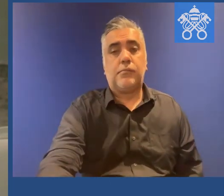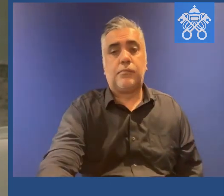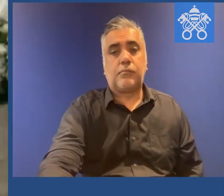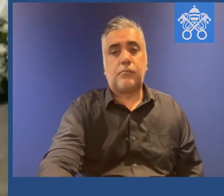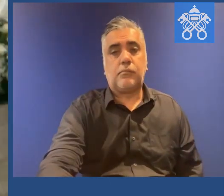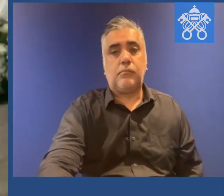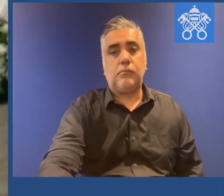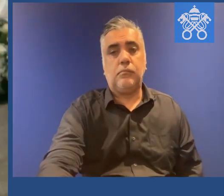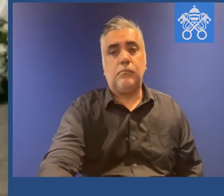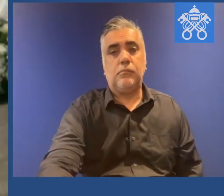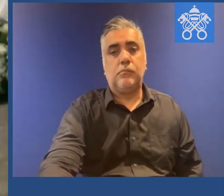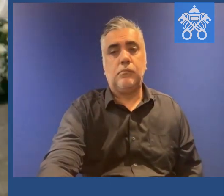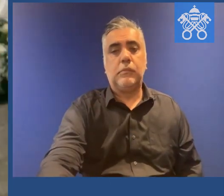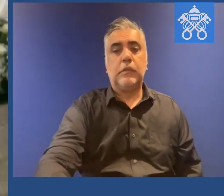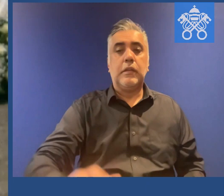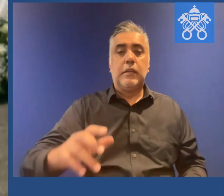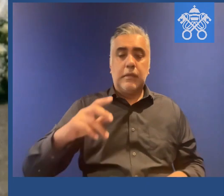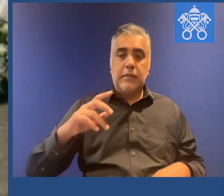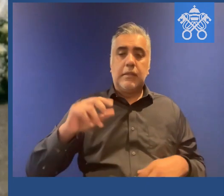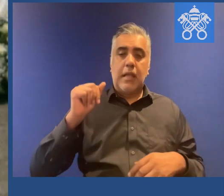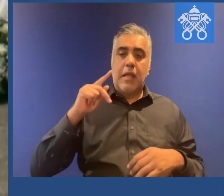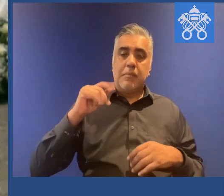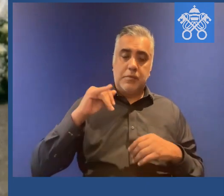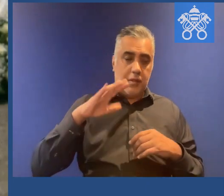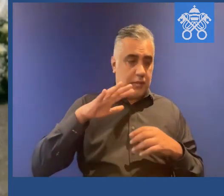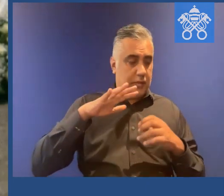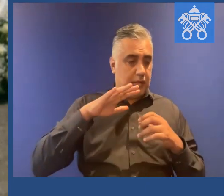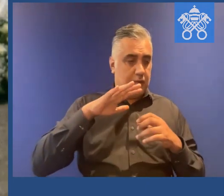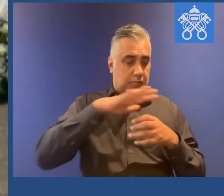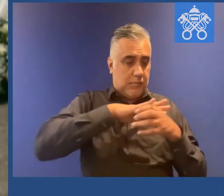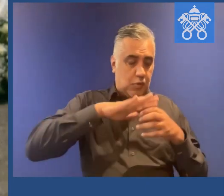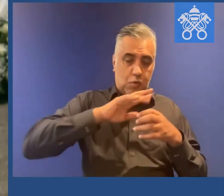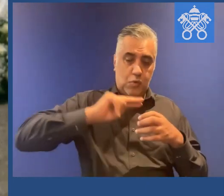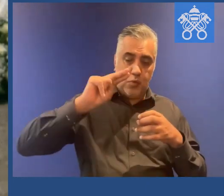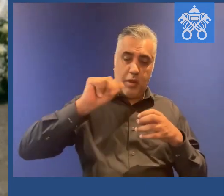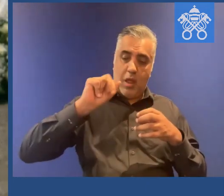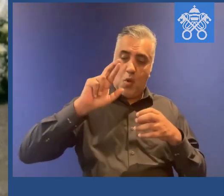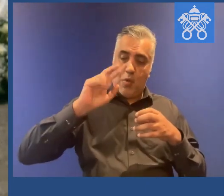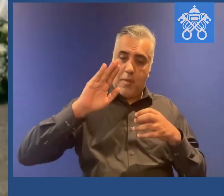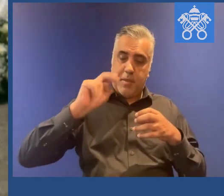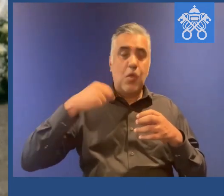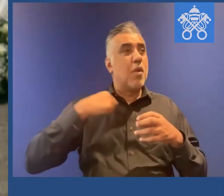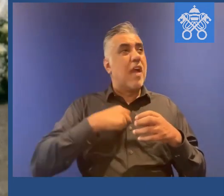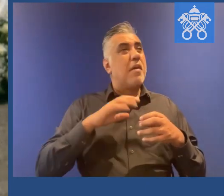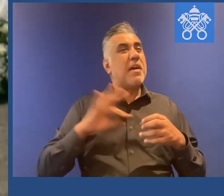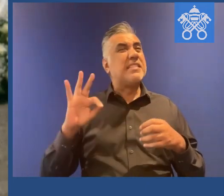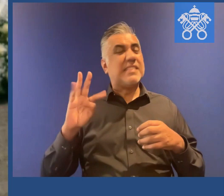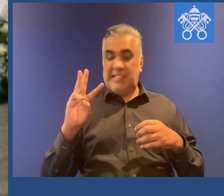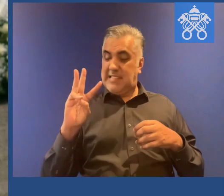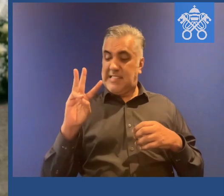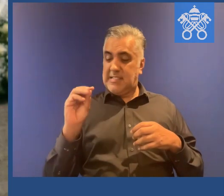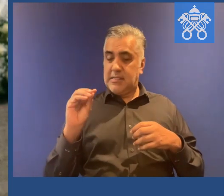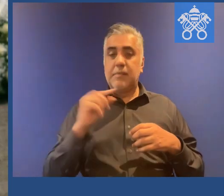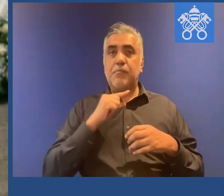In the Apostolic Vicariate of Northern Arabia, there are currently around 60 priests working among